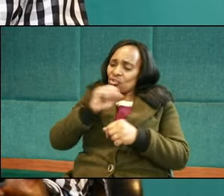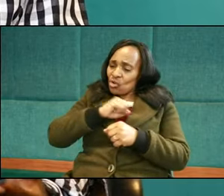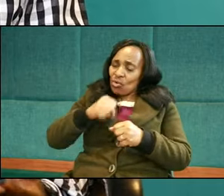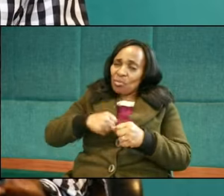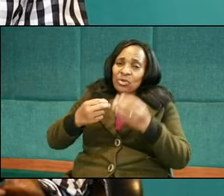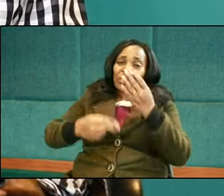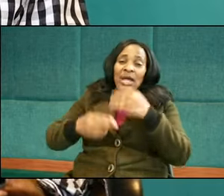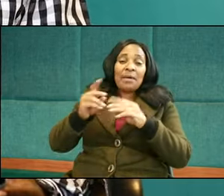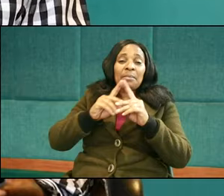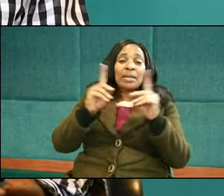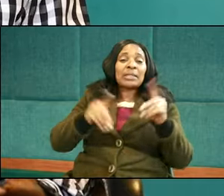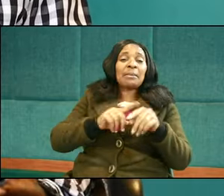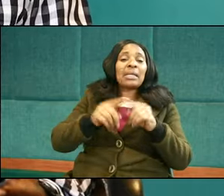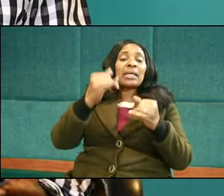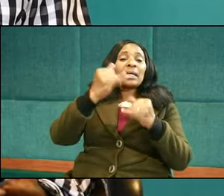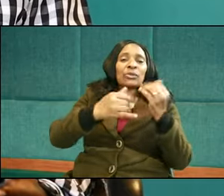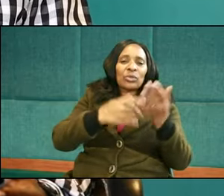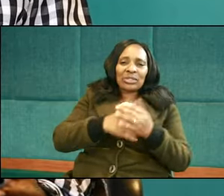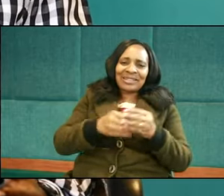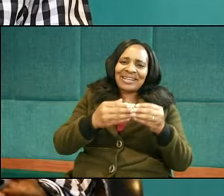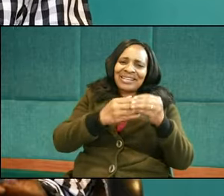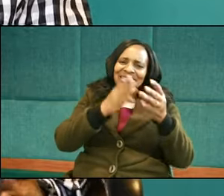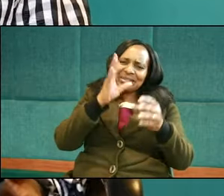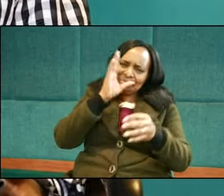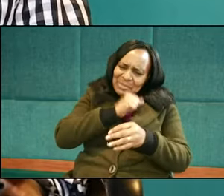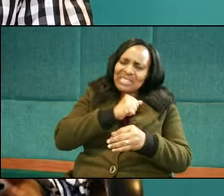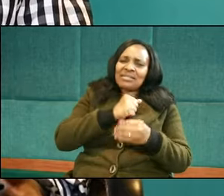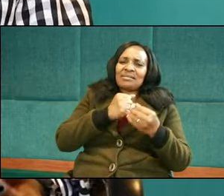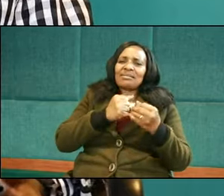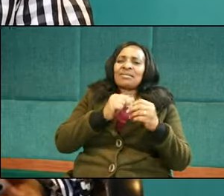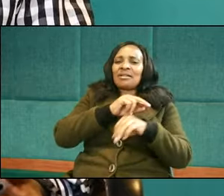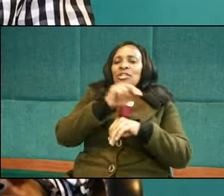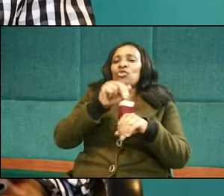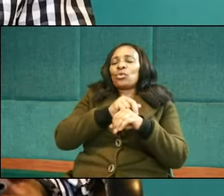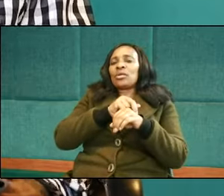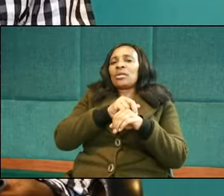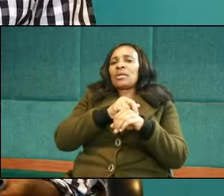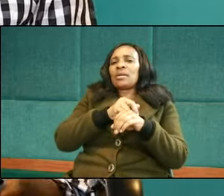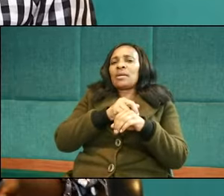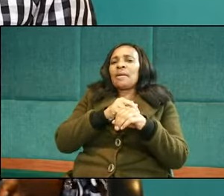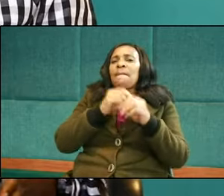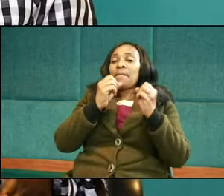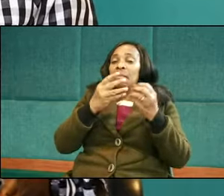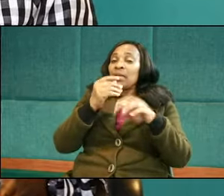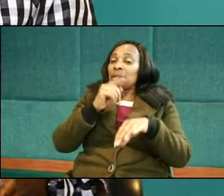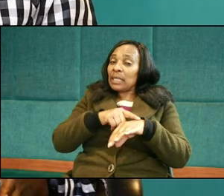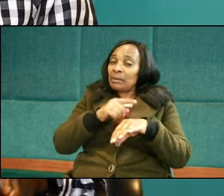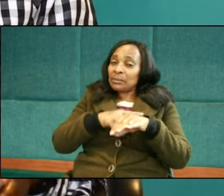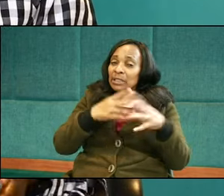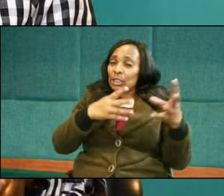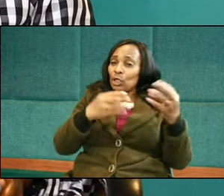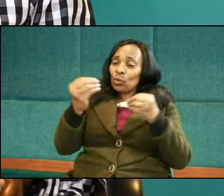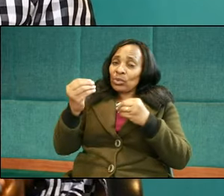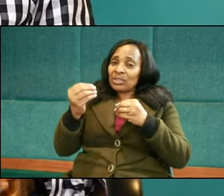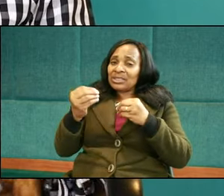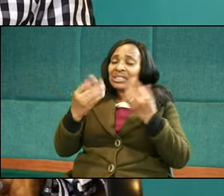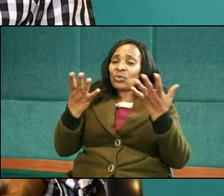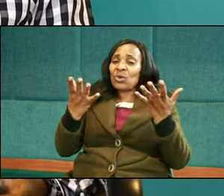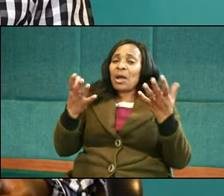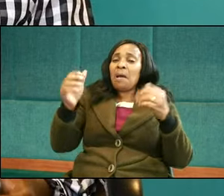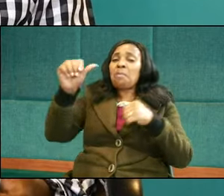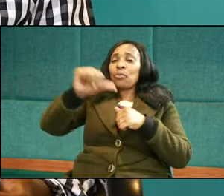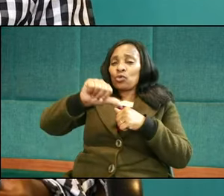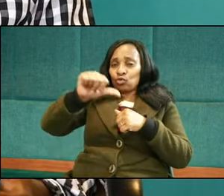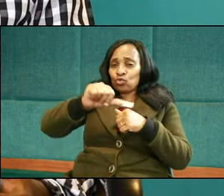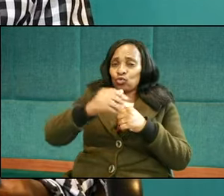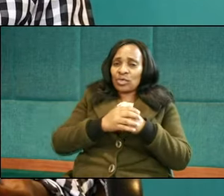and he therefore ended up misleading the nation. And it's interesting to know that many times they went into idolatry.